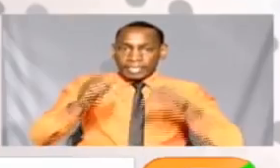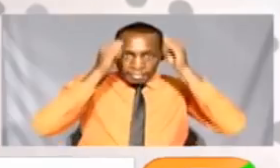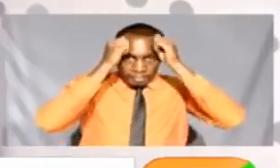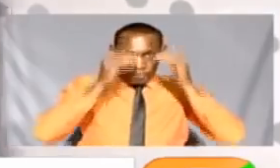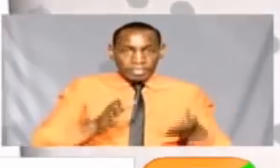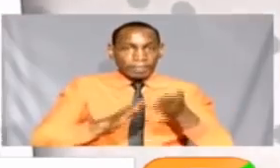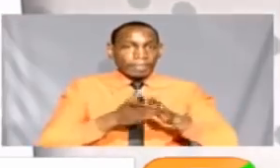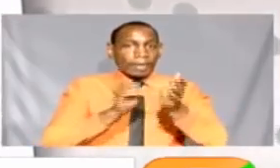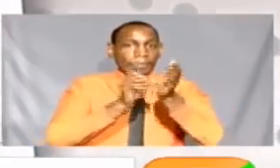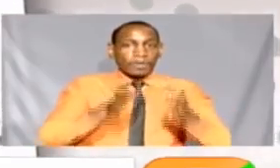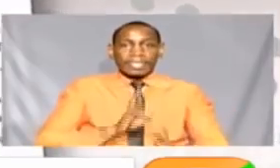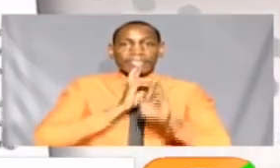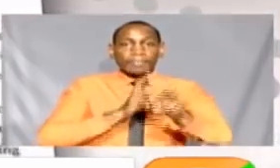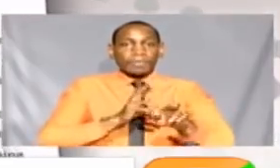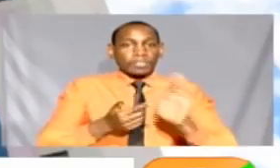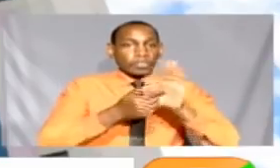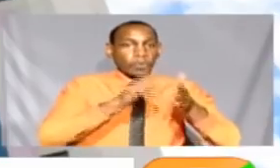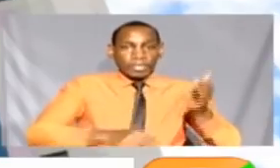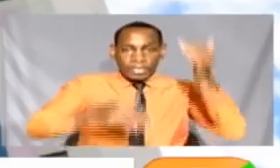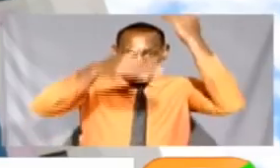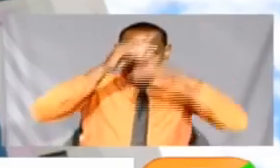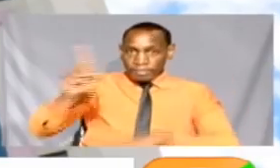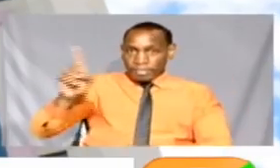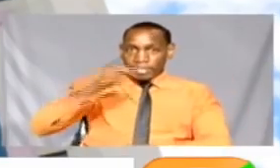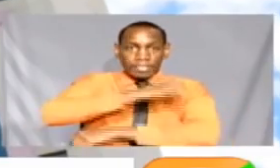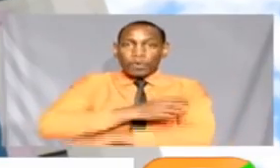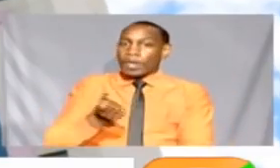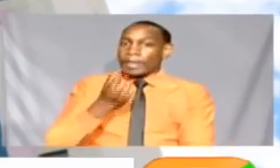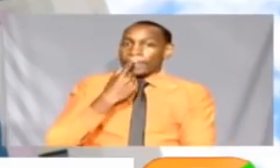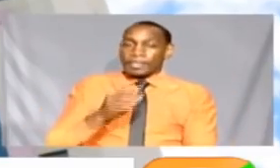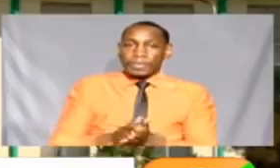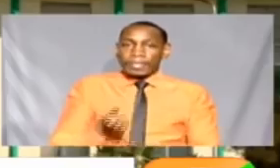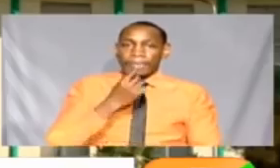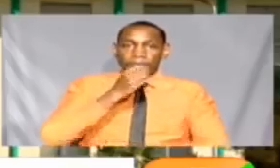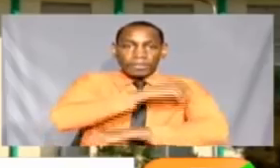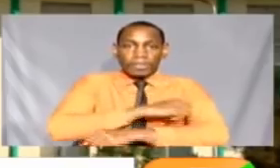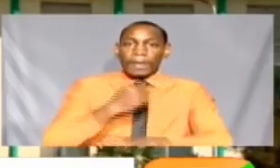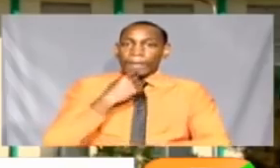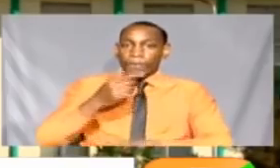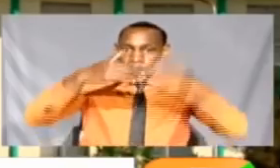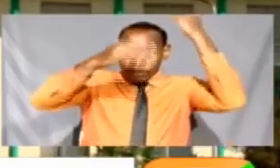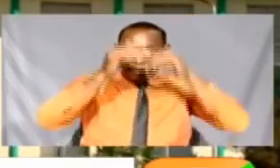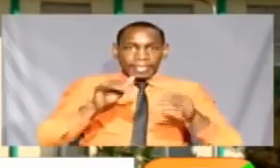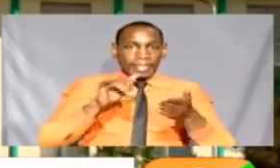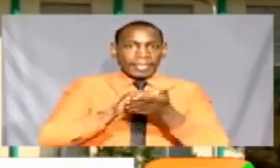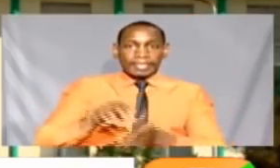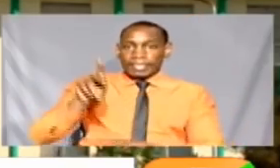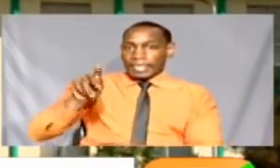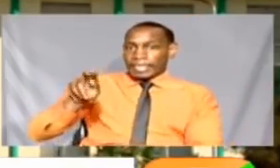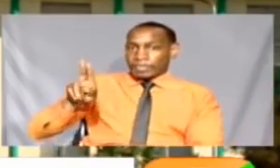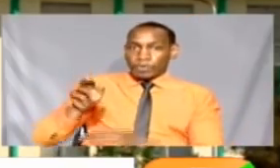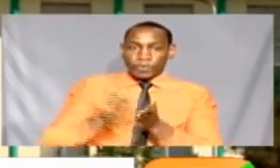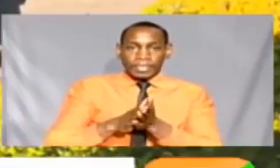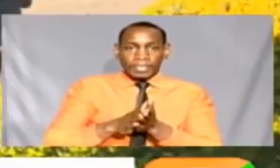doctors. According to the report, the University of Nairobi School of Medicine, the medical school at Moi University, that at Kenyatta University,